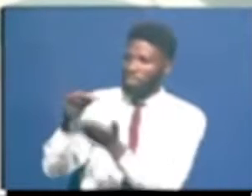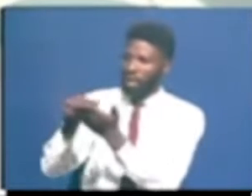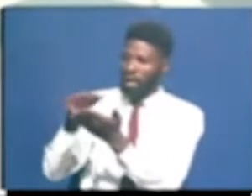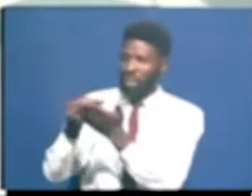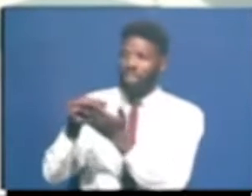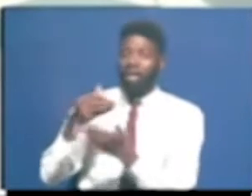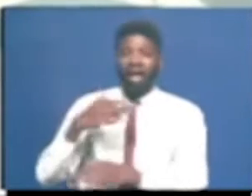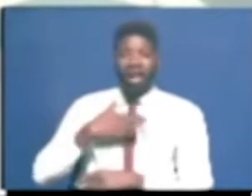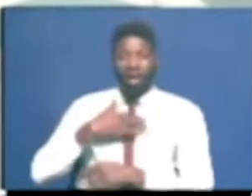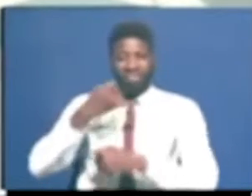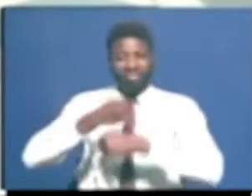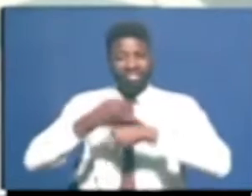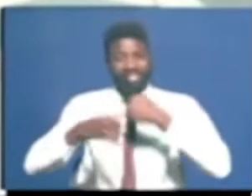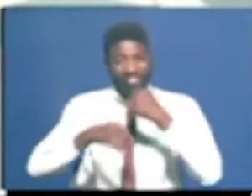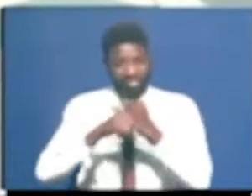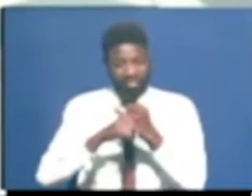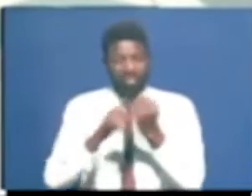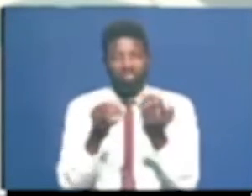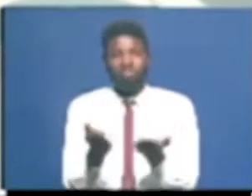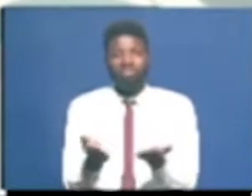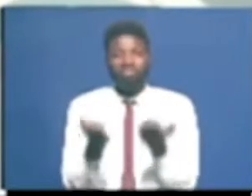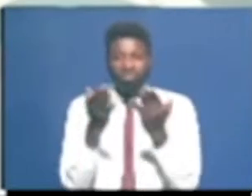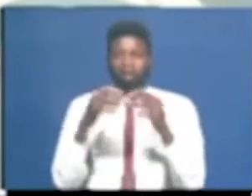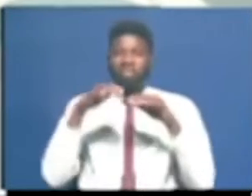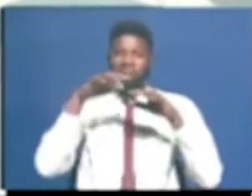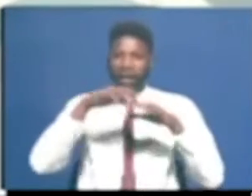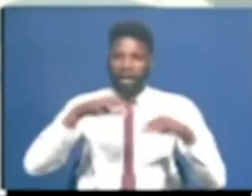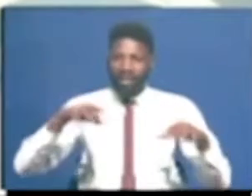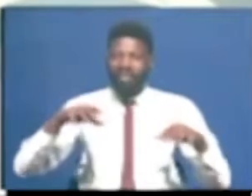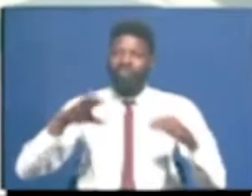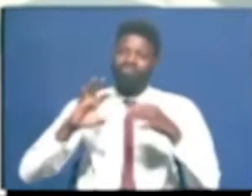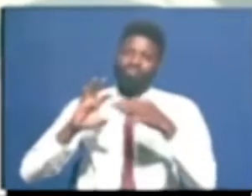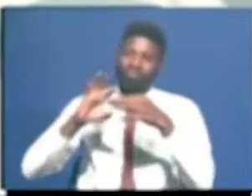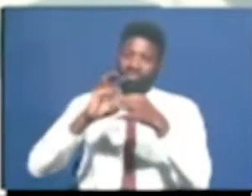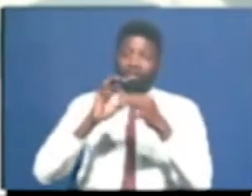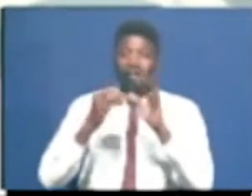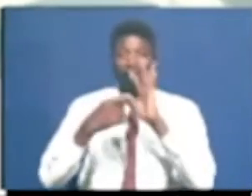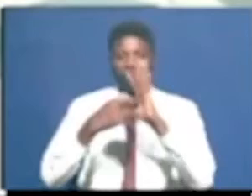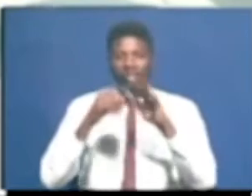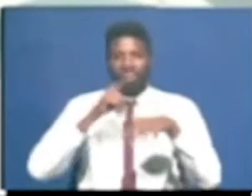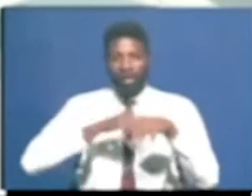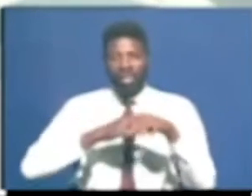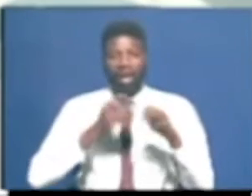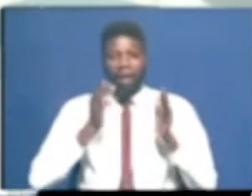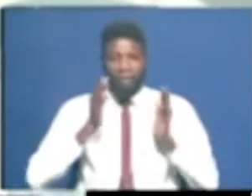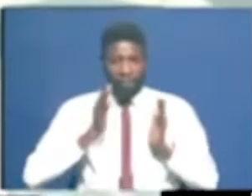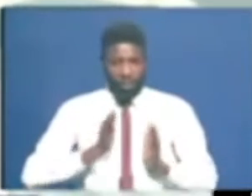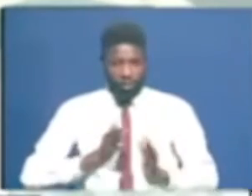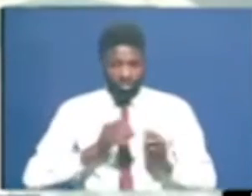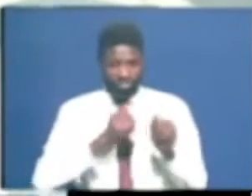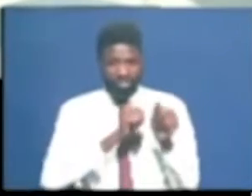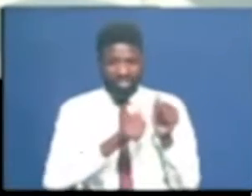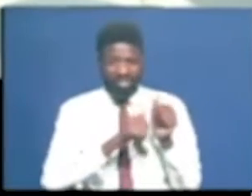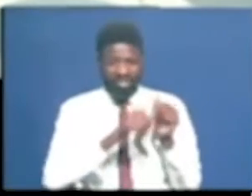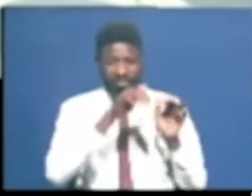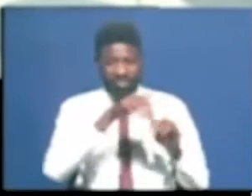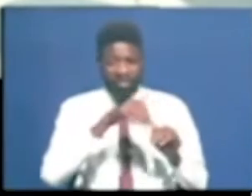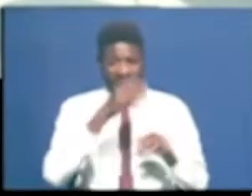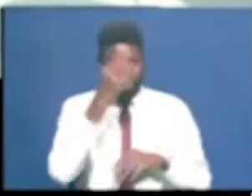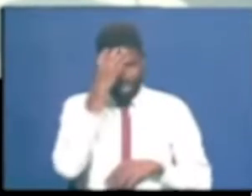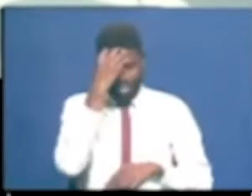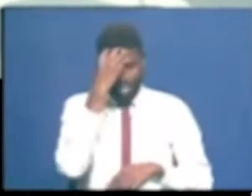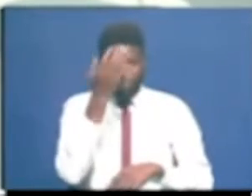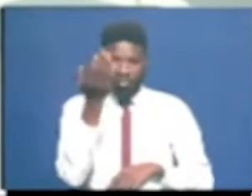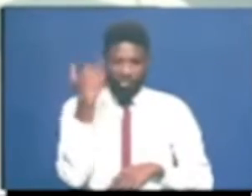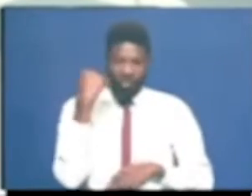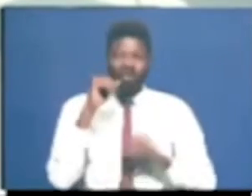to connect our markets. For example, when a maize trader in Kitale previously would take